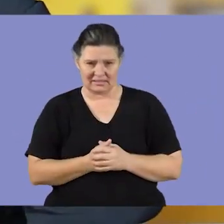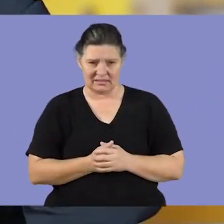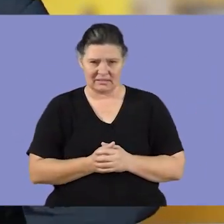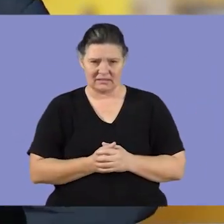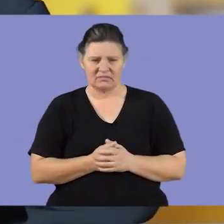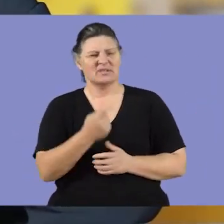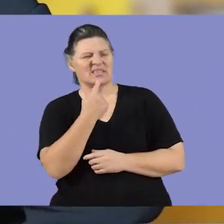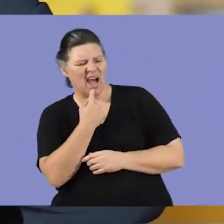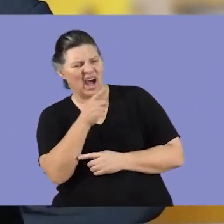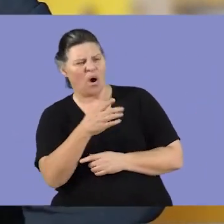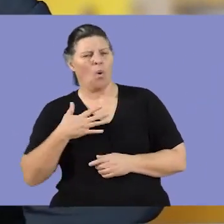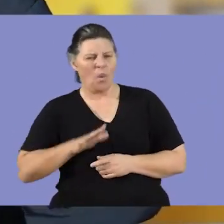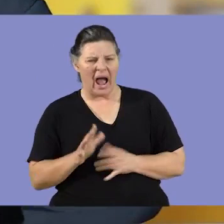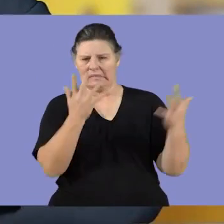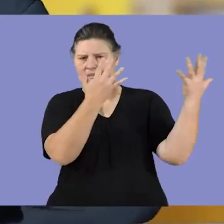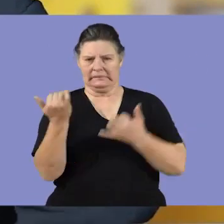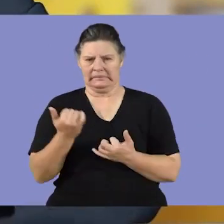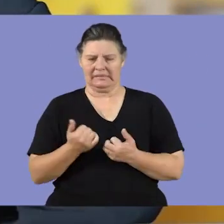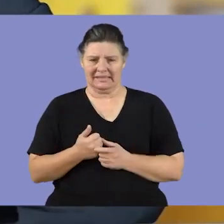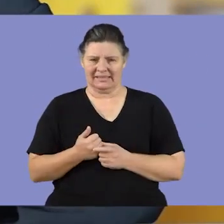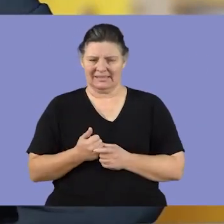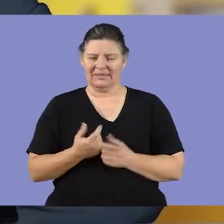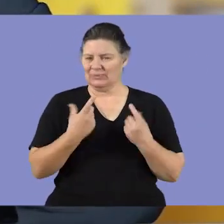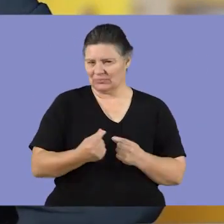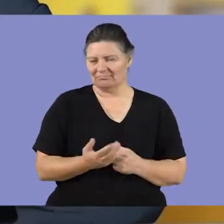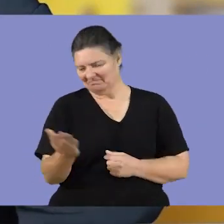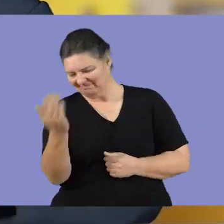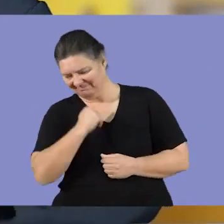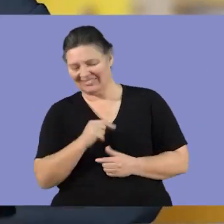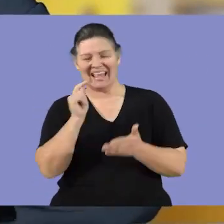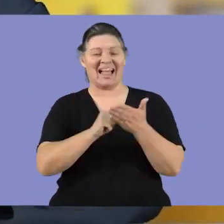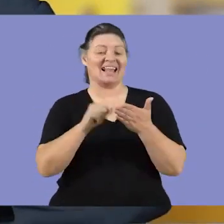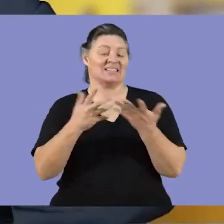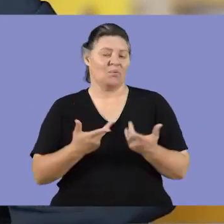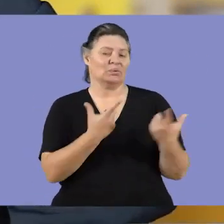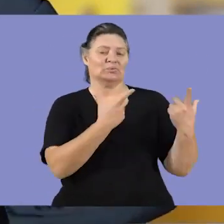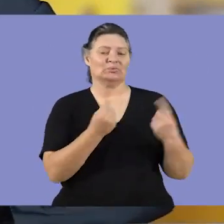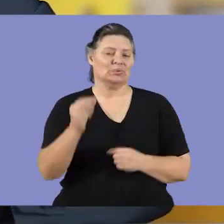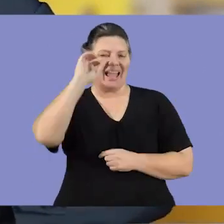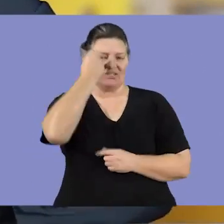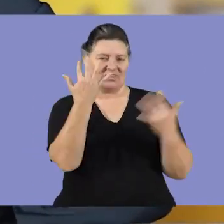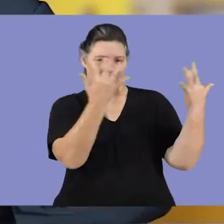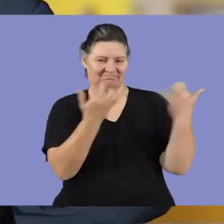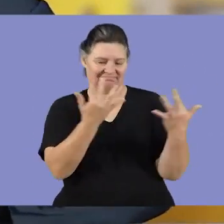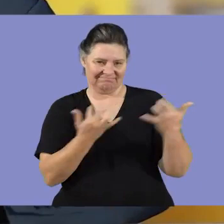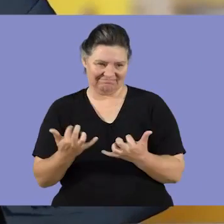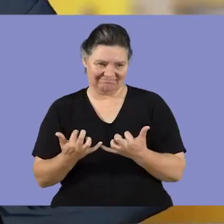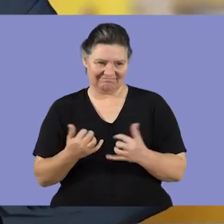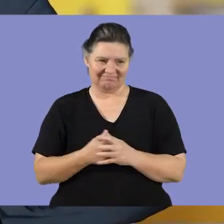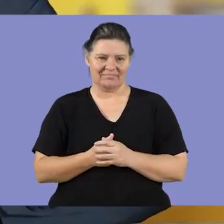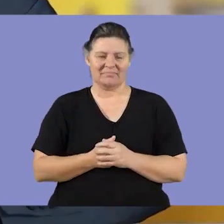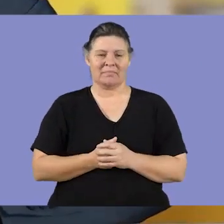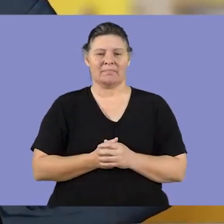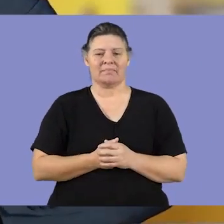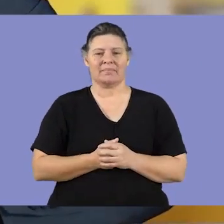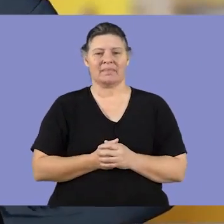calculations. I know you are saying, Mr. Simbi, I want to do some calculations. So bring your calculator close. We're going to do some interesting